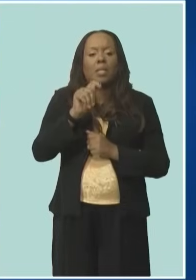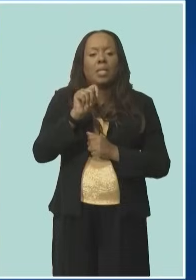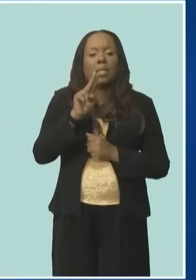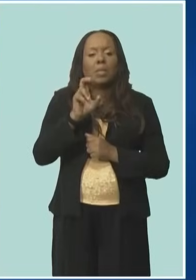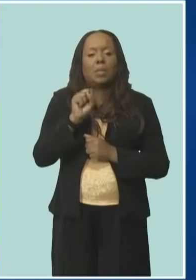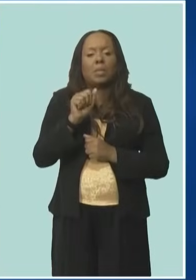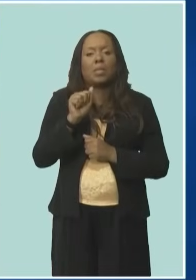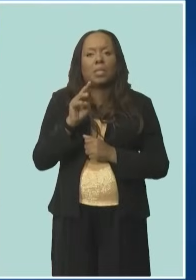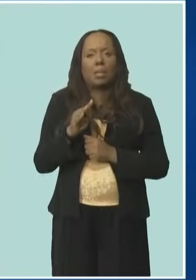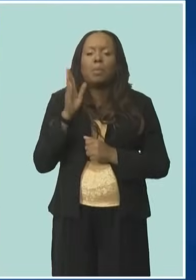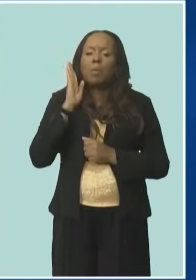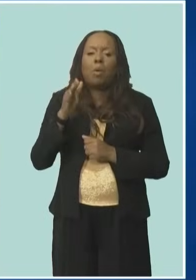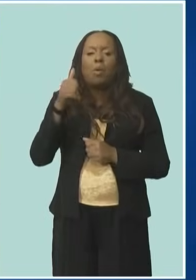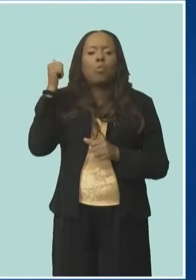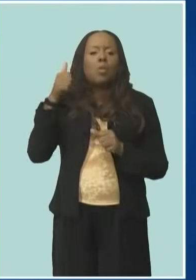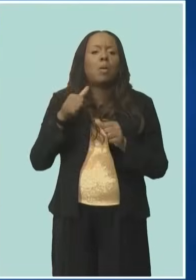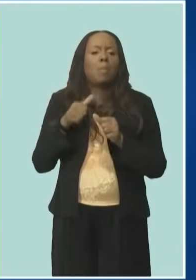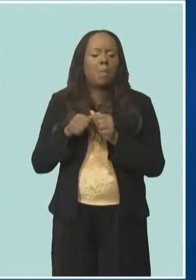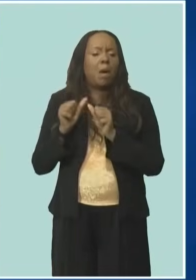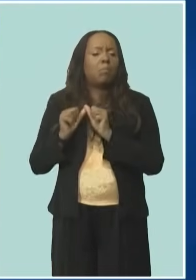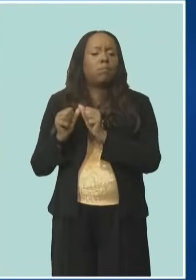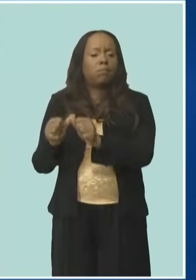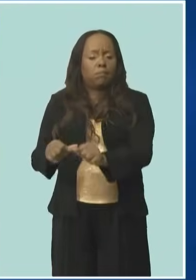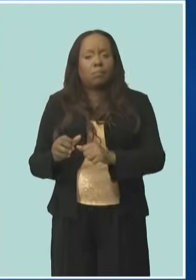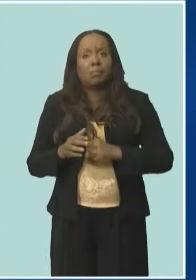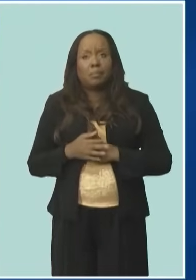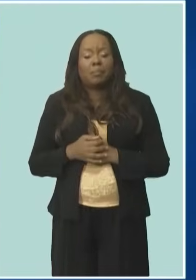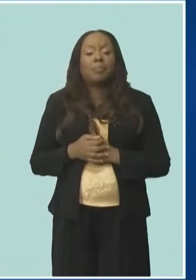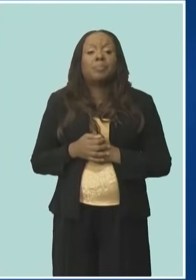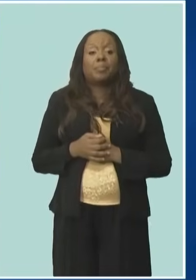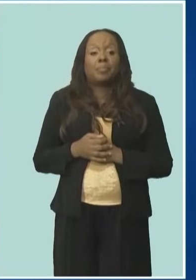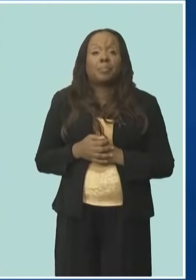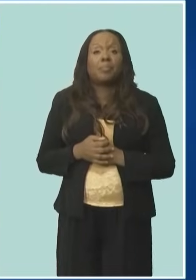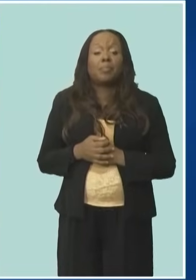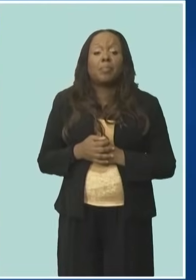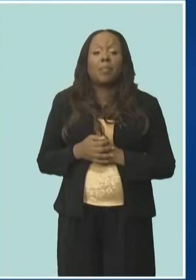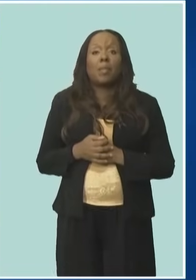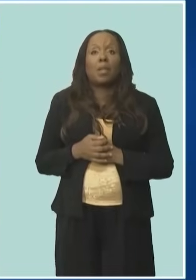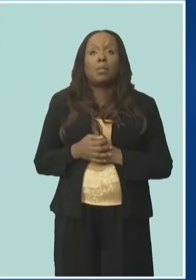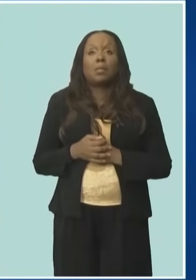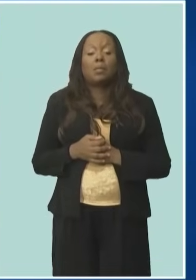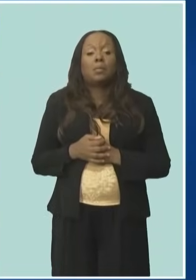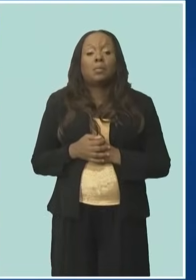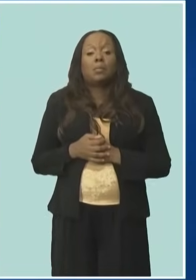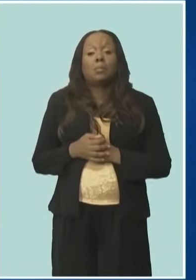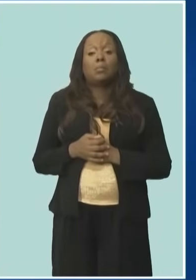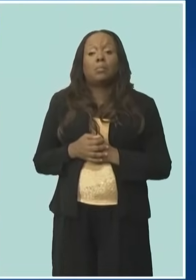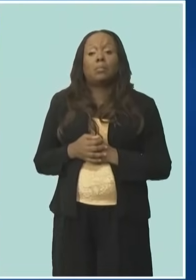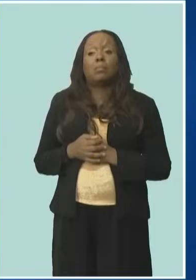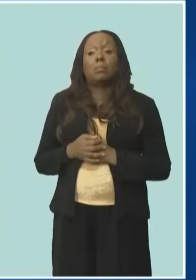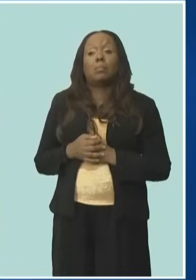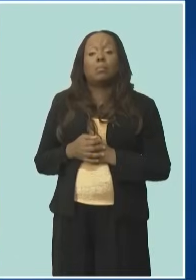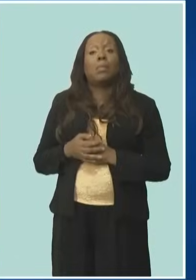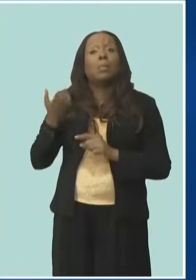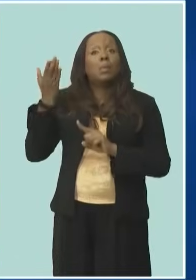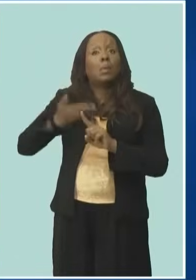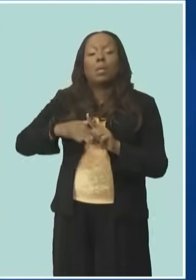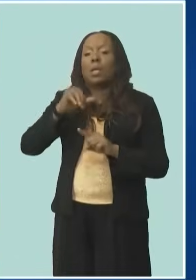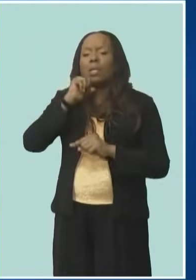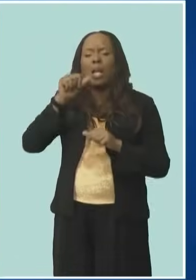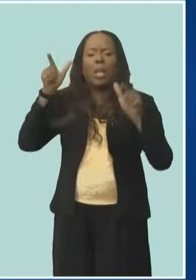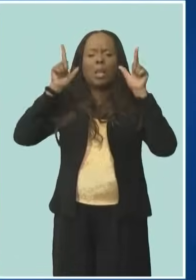Trade unionist Cedric Morris says while the most honourable Patrick Frost was not loud with his contribution to the movement, his work